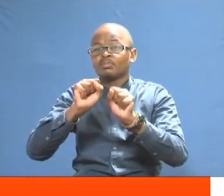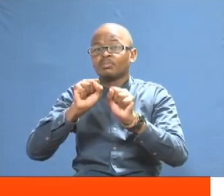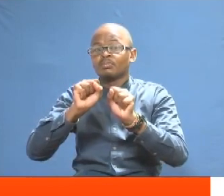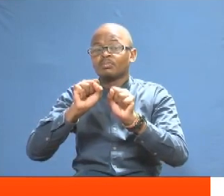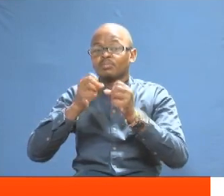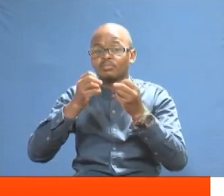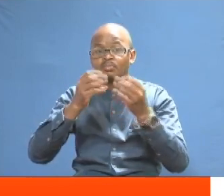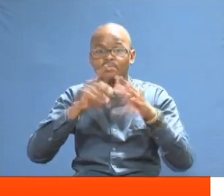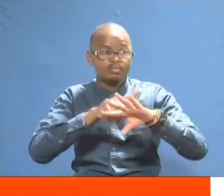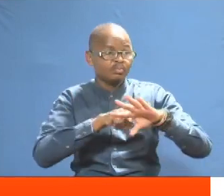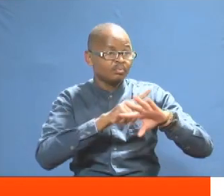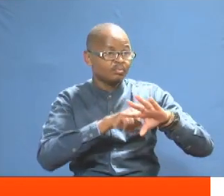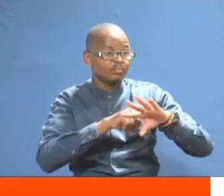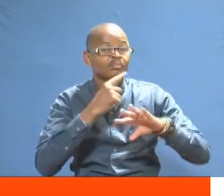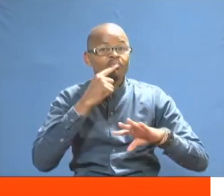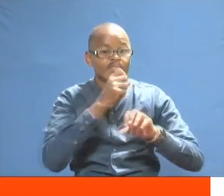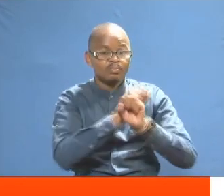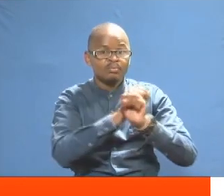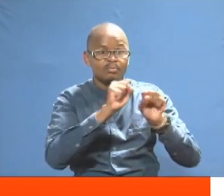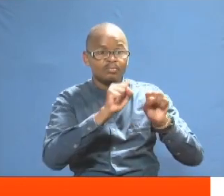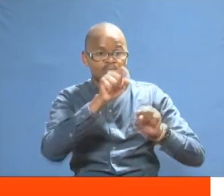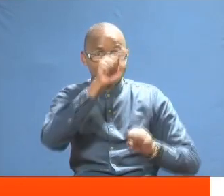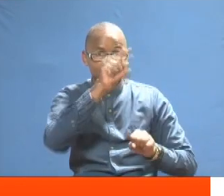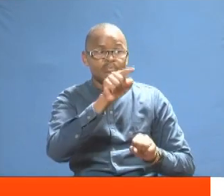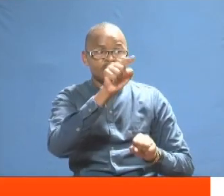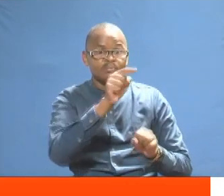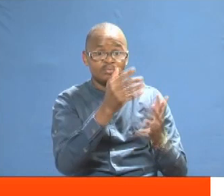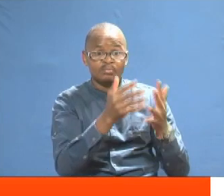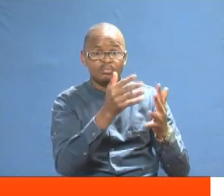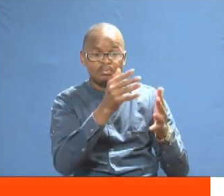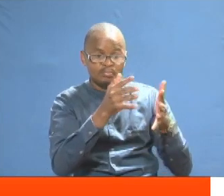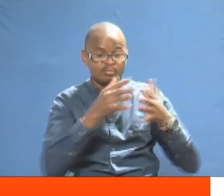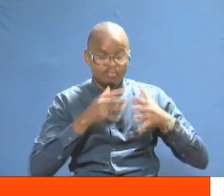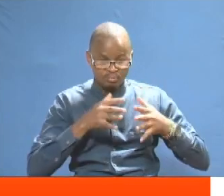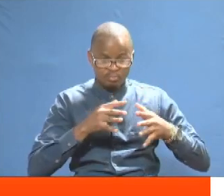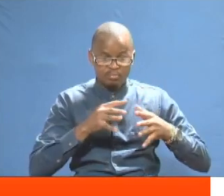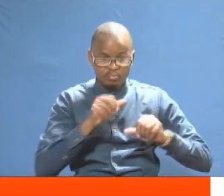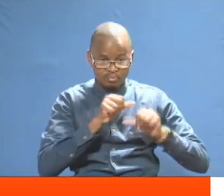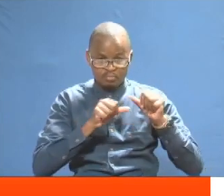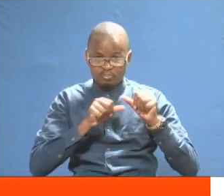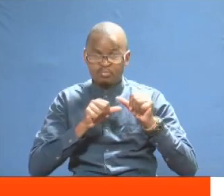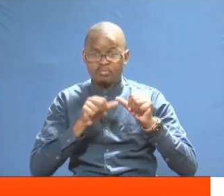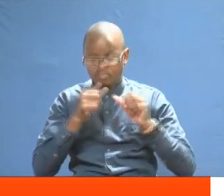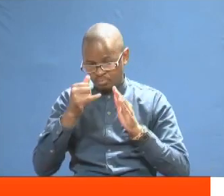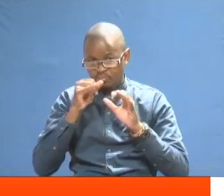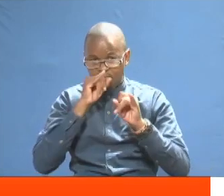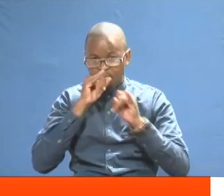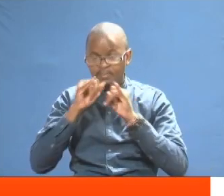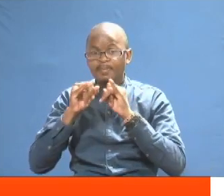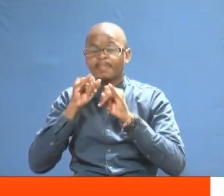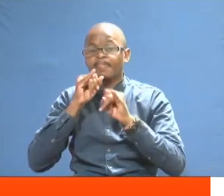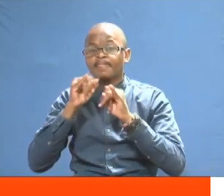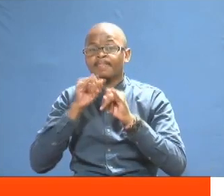we have told the president that he must either these people are acting on his instructions to undermine the deputy